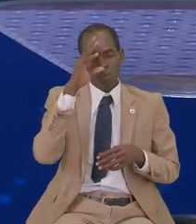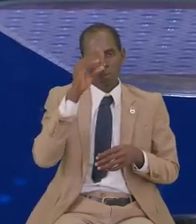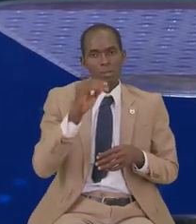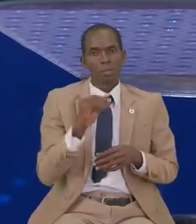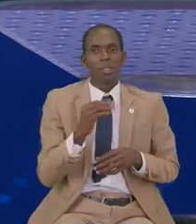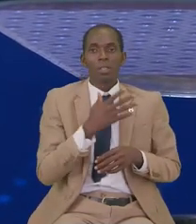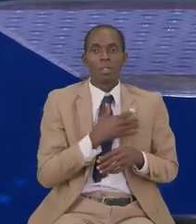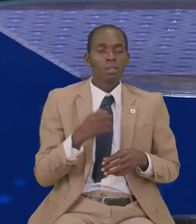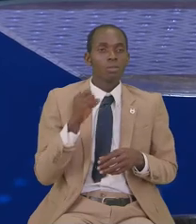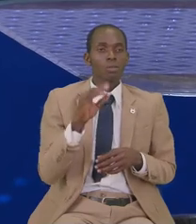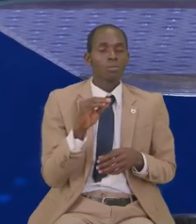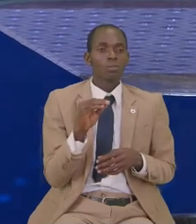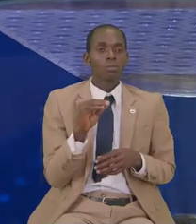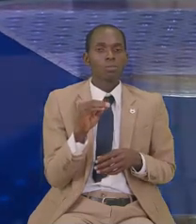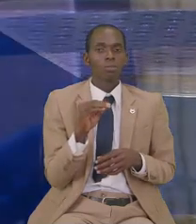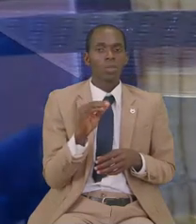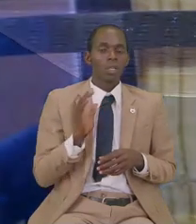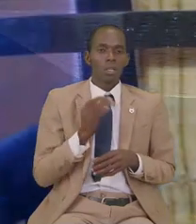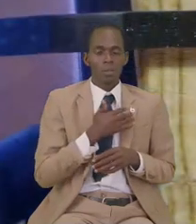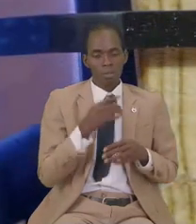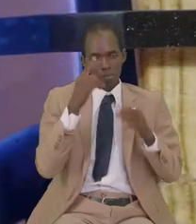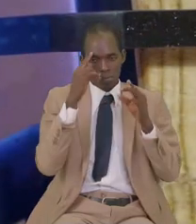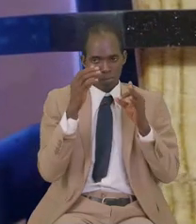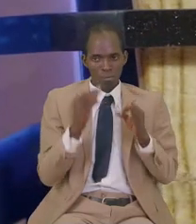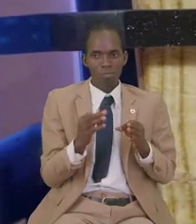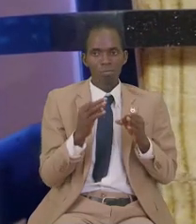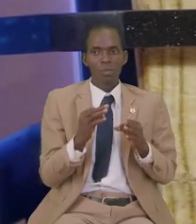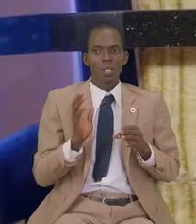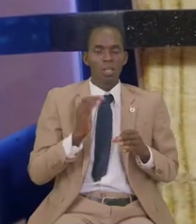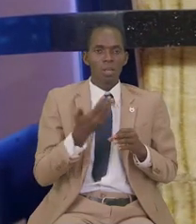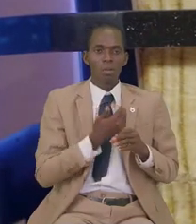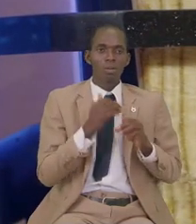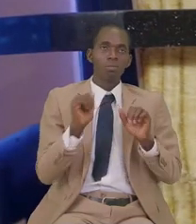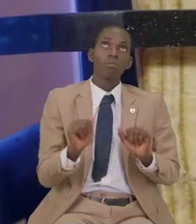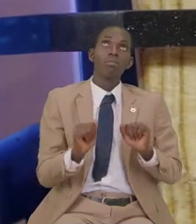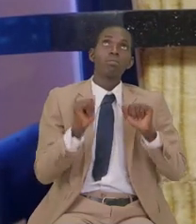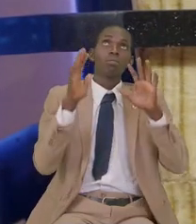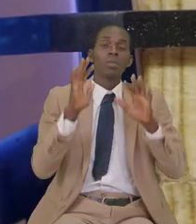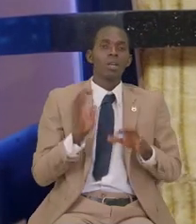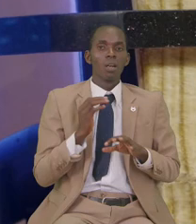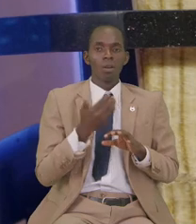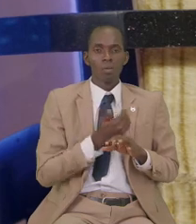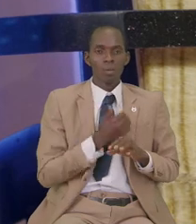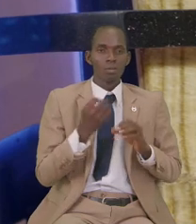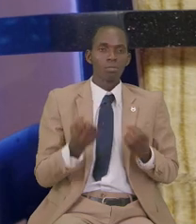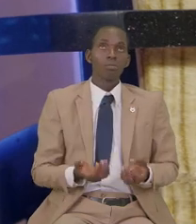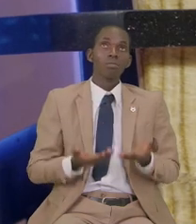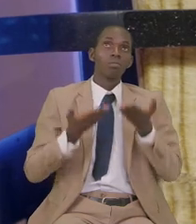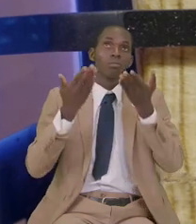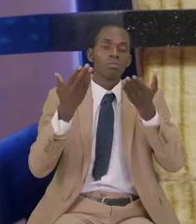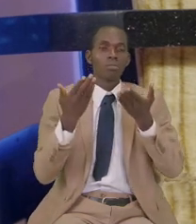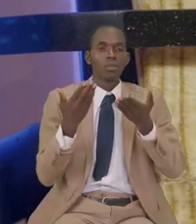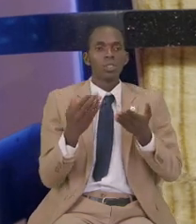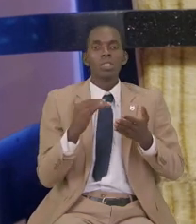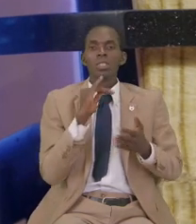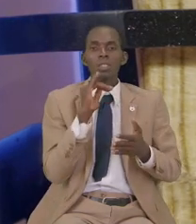And so our decision, our dedication, our devotion, our consecration is